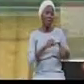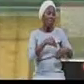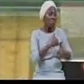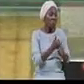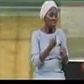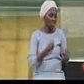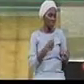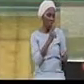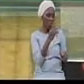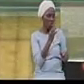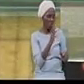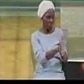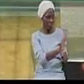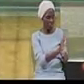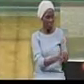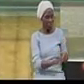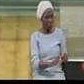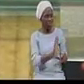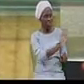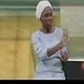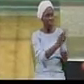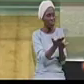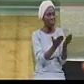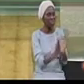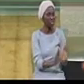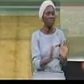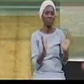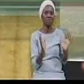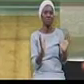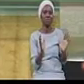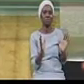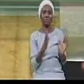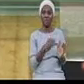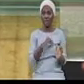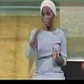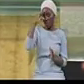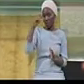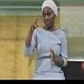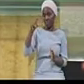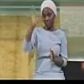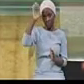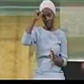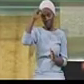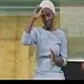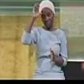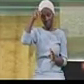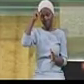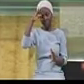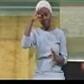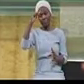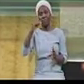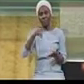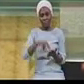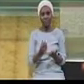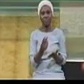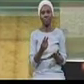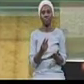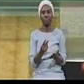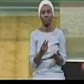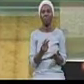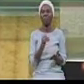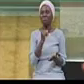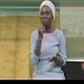thy hired servants. And he arose. It's not just that he planned to do it, he did it. It's not